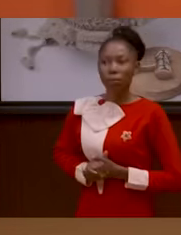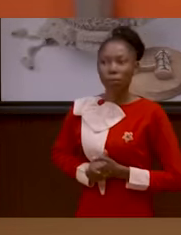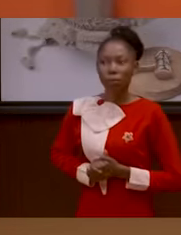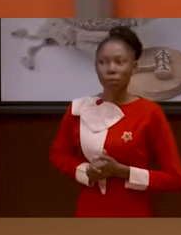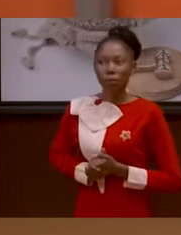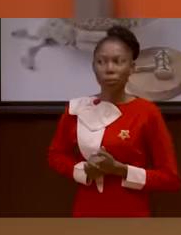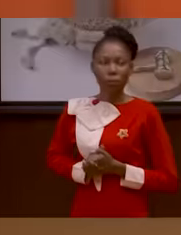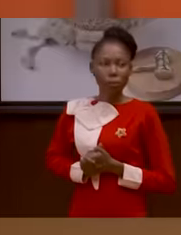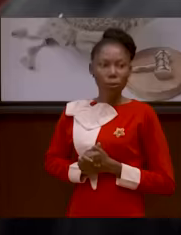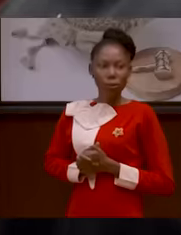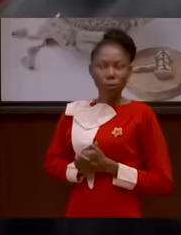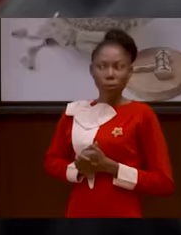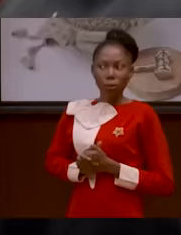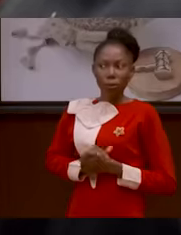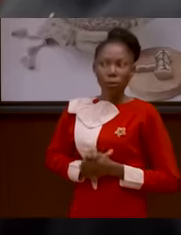Yes.